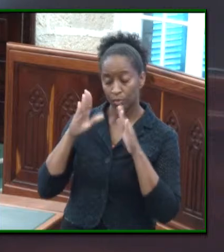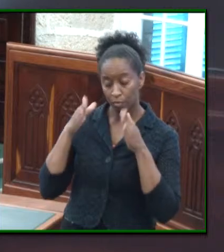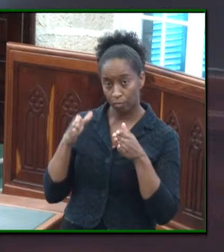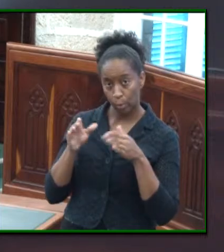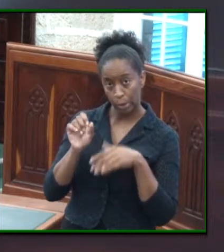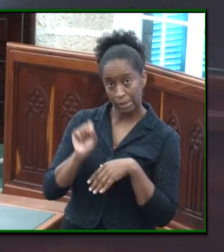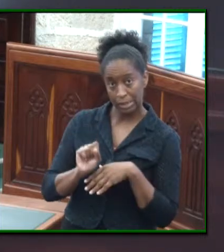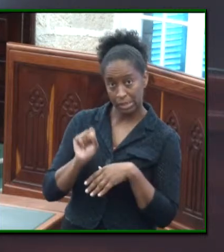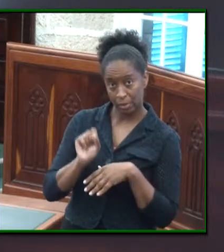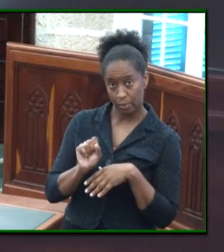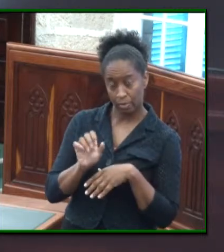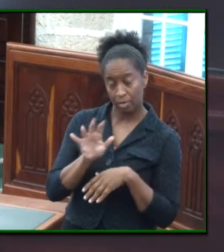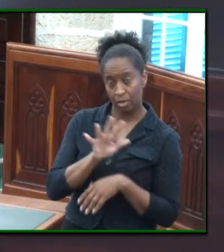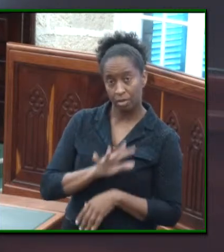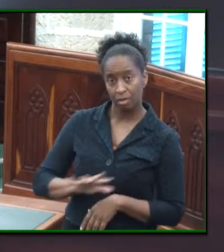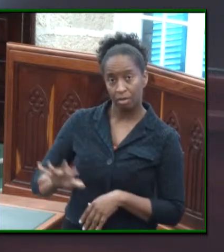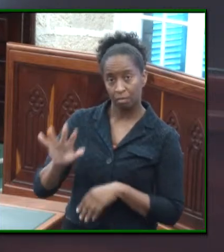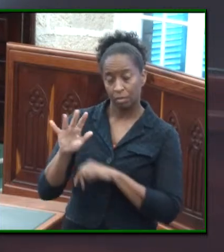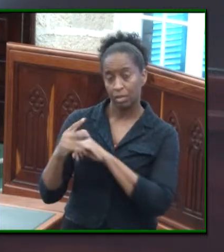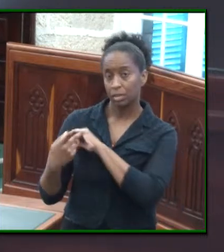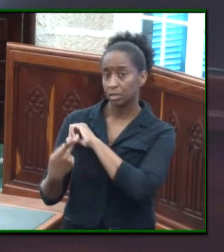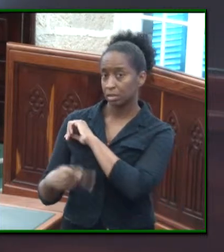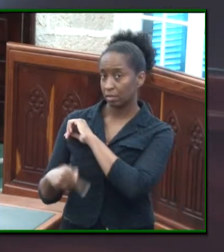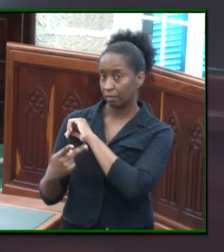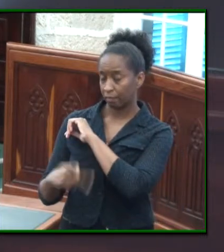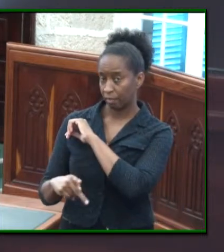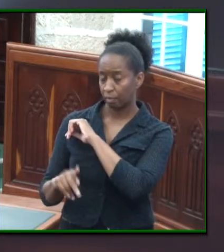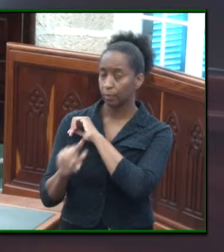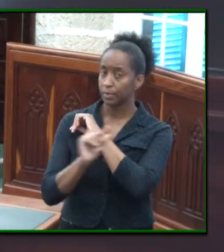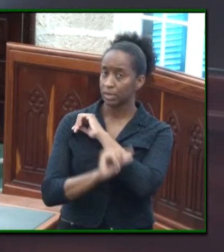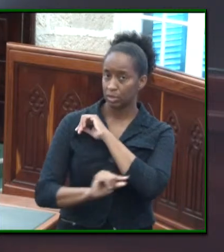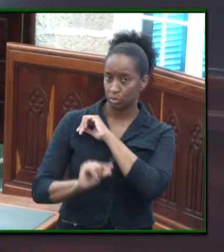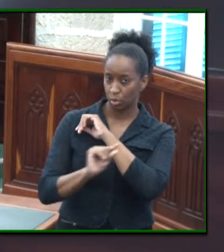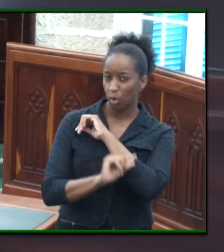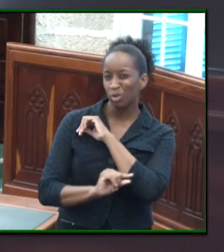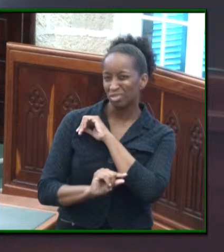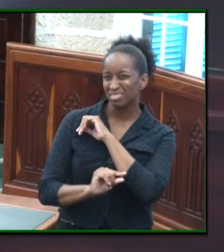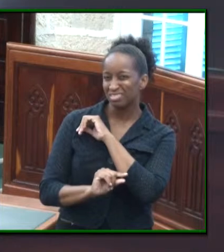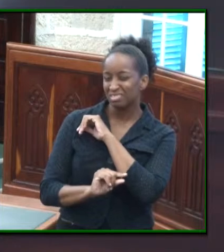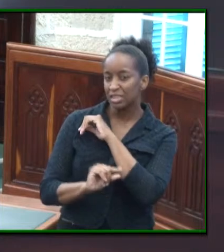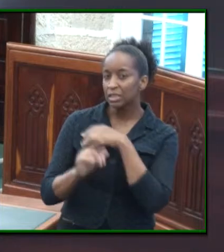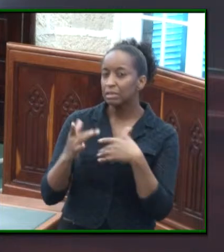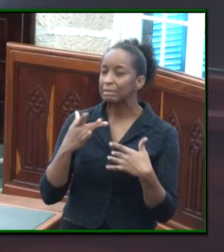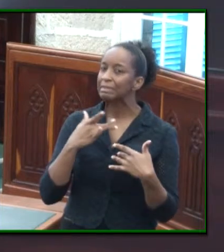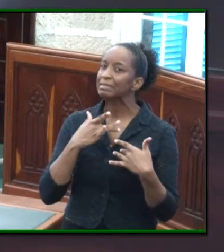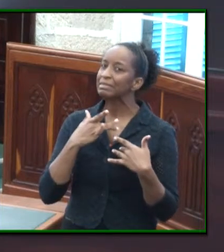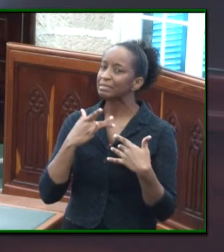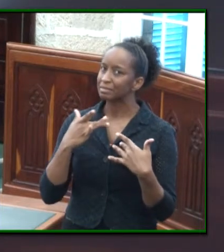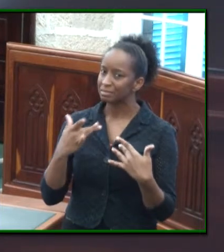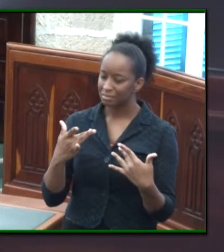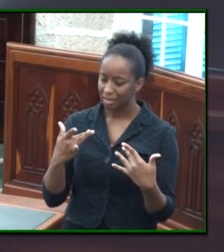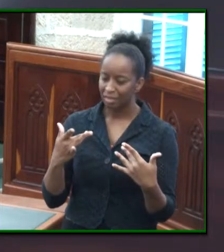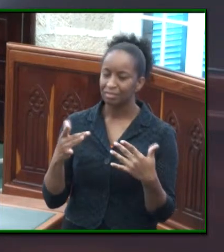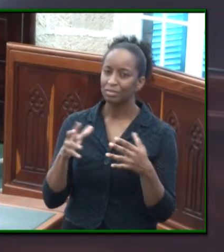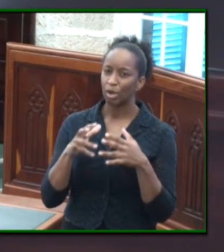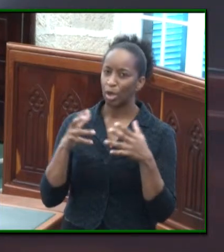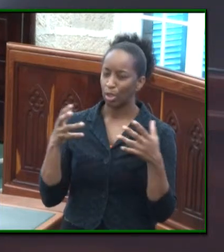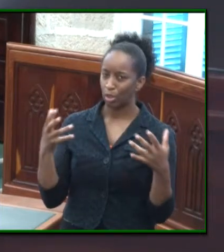and St. George. And that is where we get most reports of predial larceny coming to